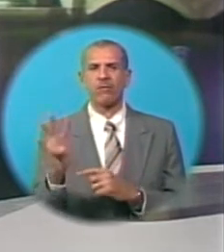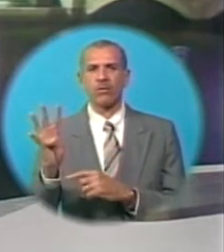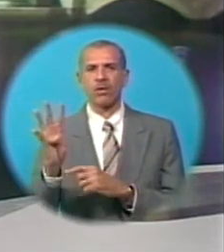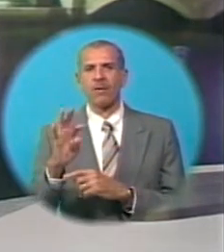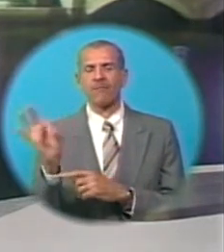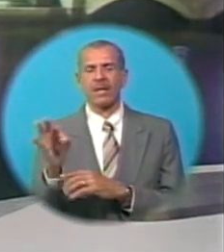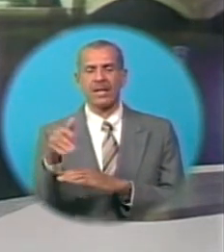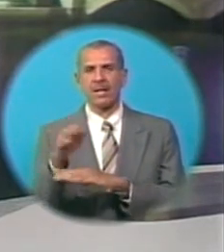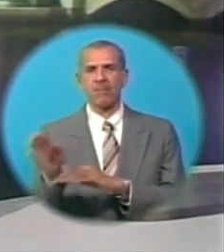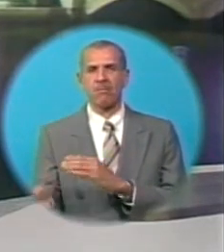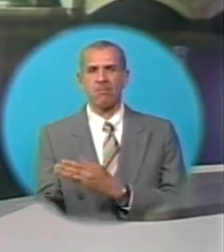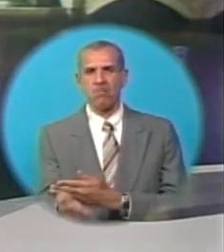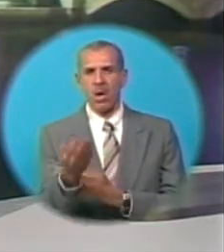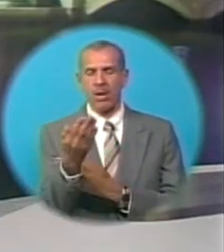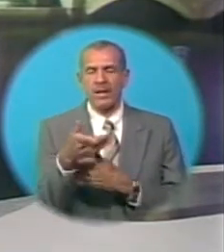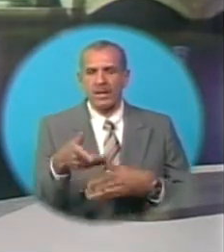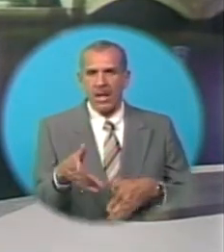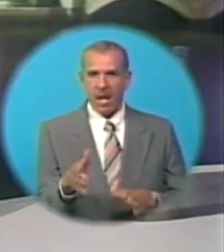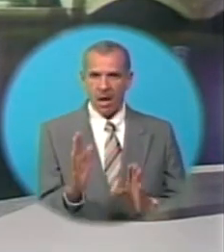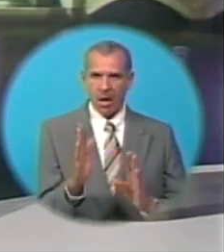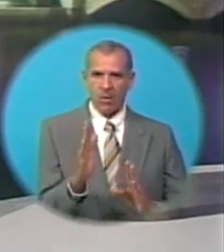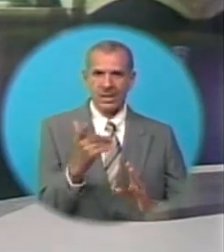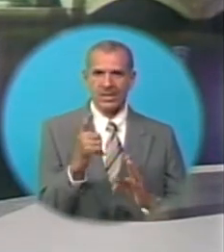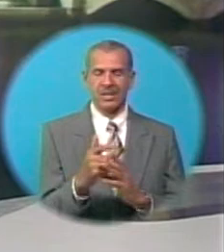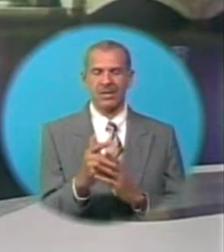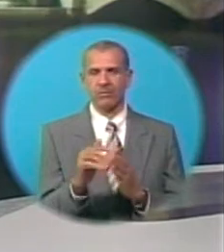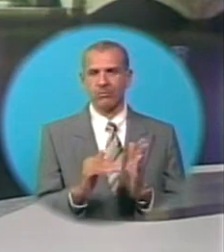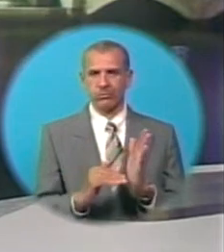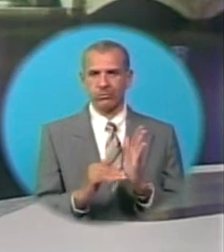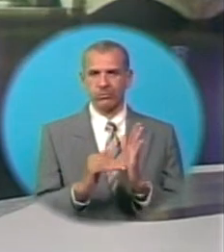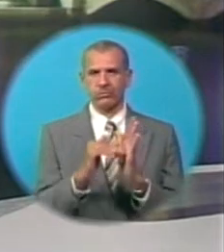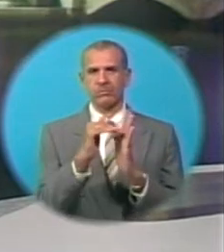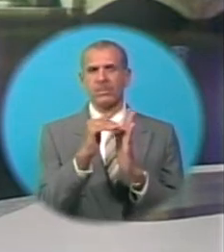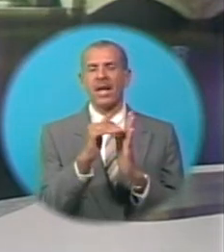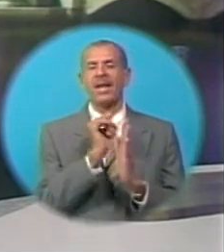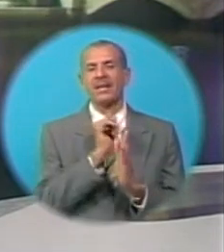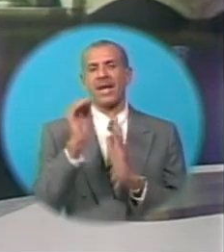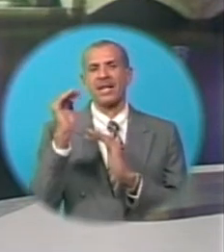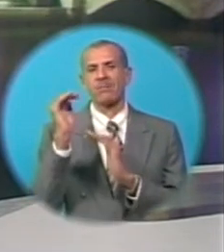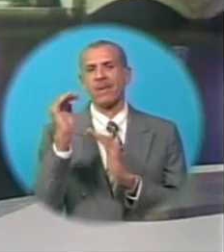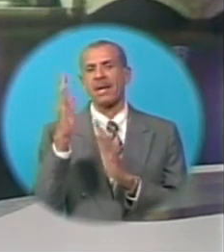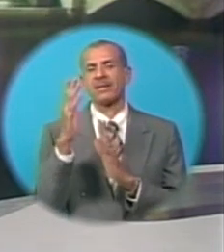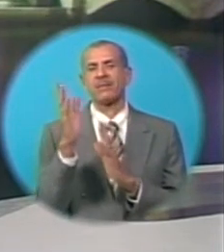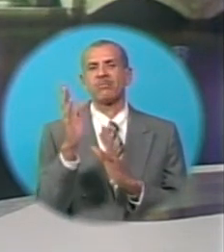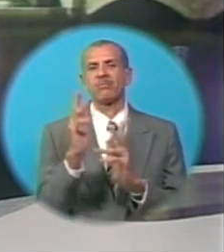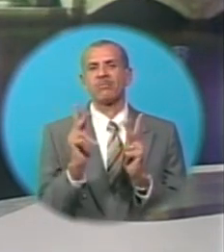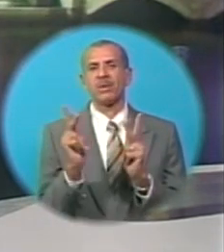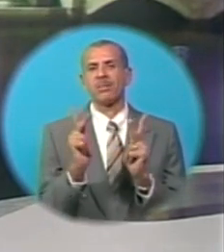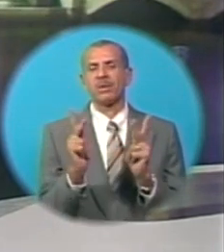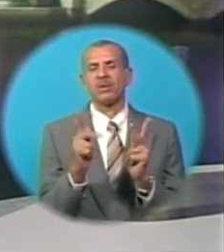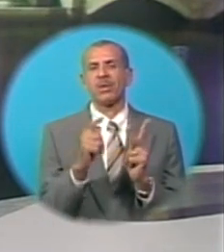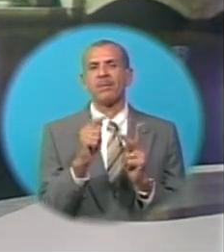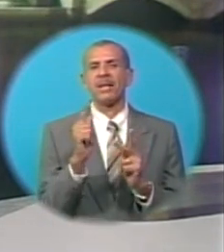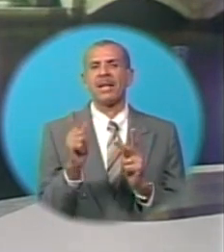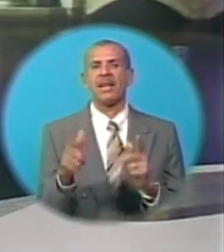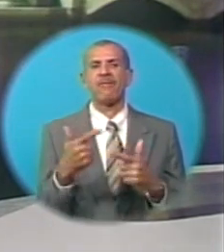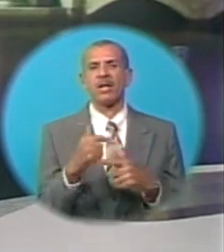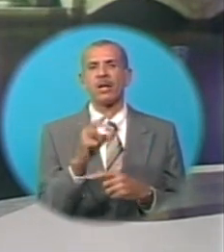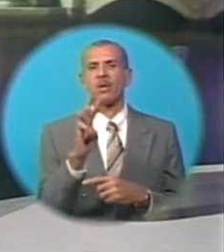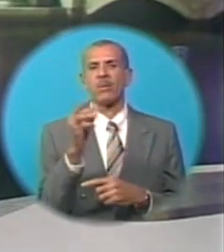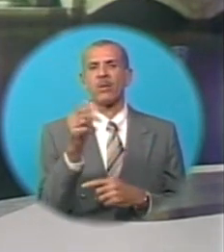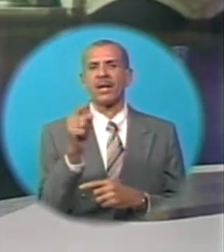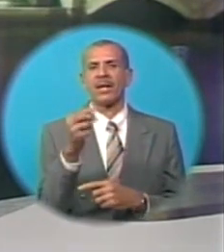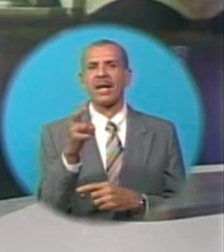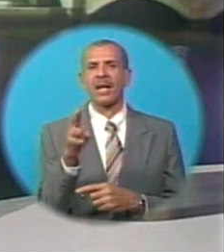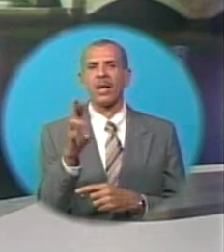morning. And this is to allow the reservoir to replenish. Residents expected to be affected are those living in White Hill, Moles